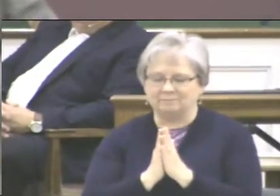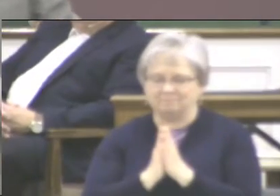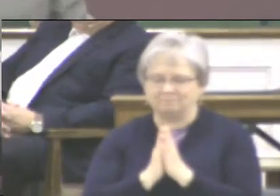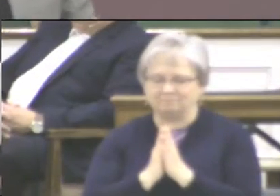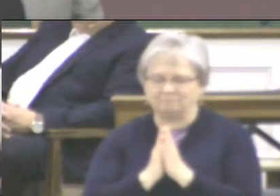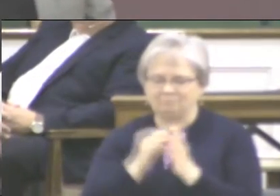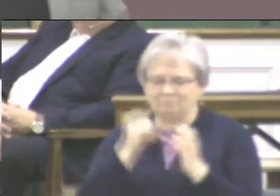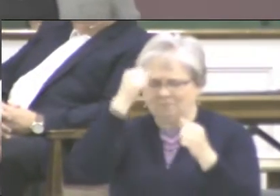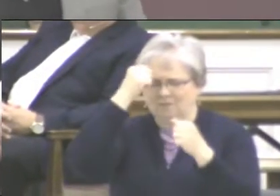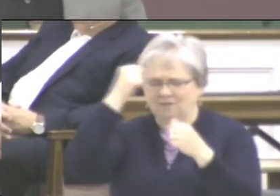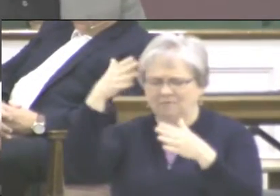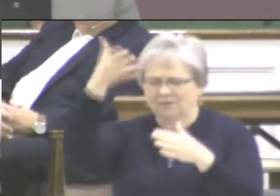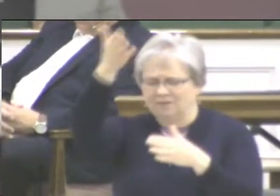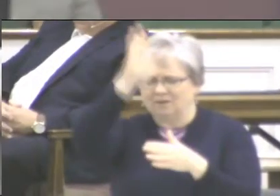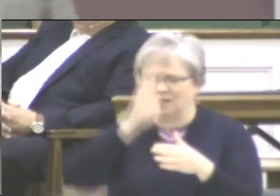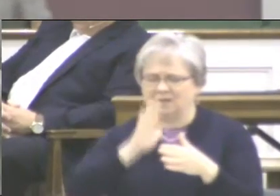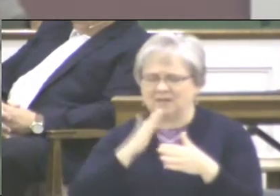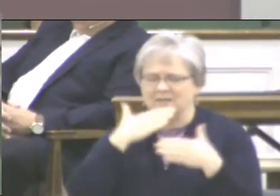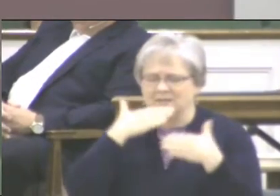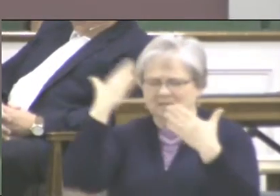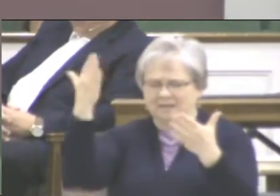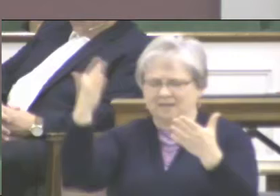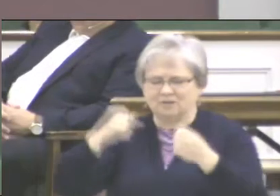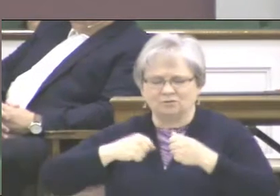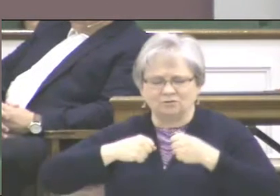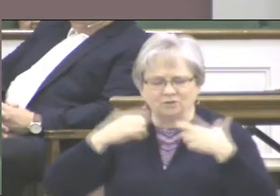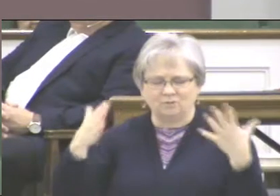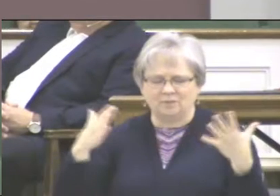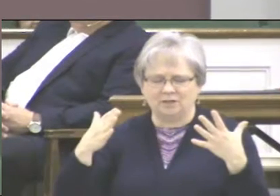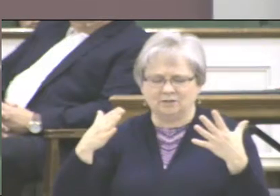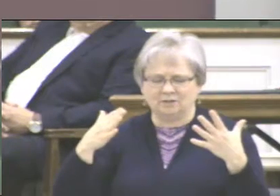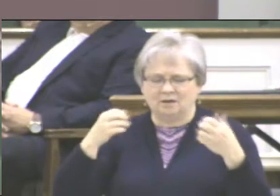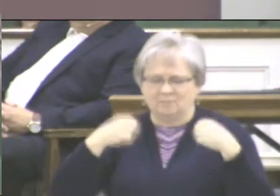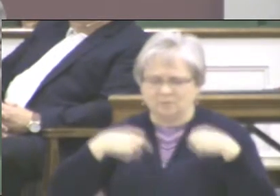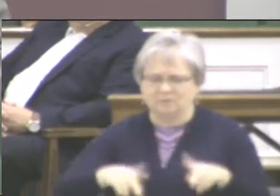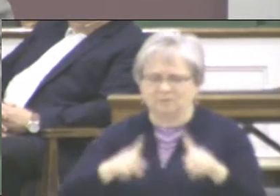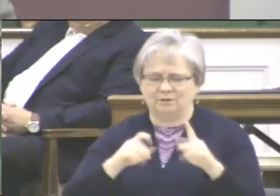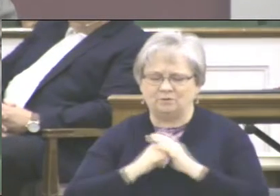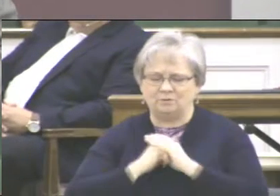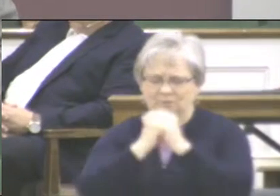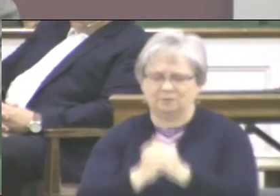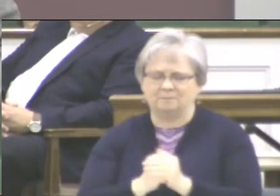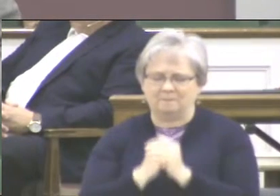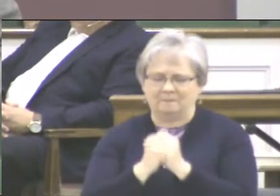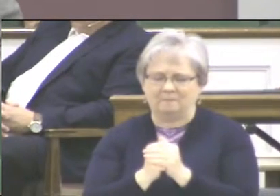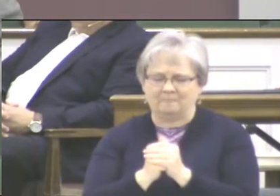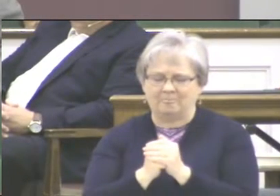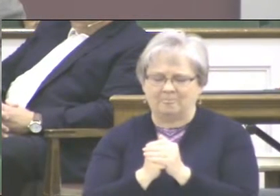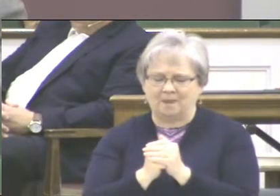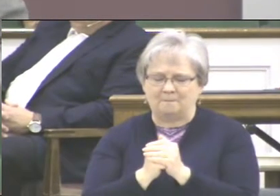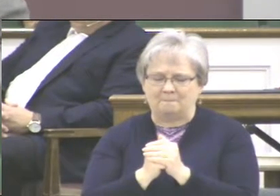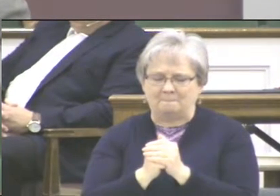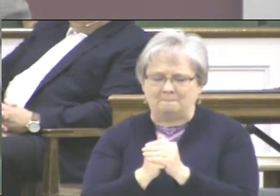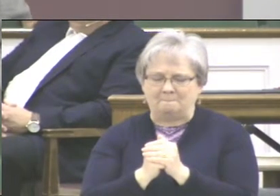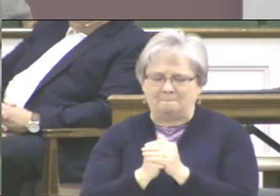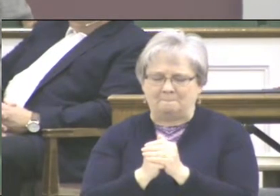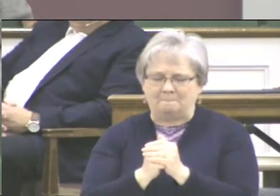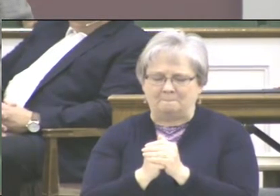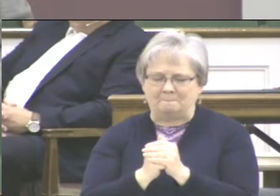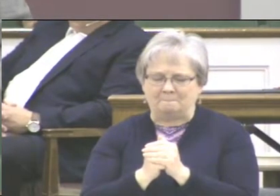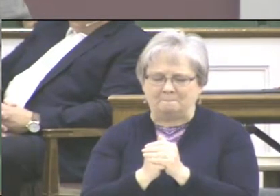service this morning. Father God, thank you so much for the privilege of worship, for the privilege of